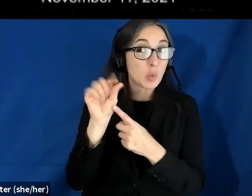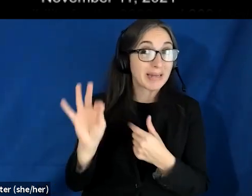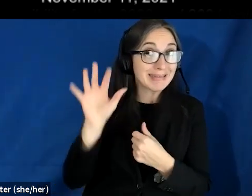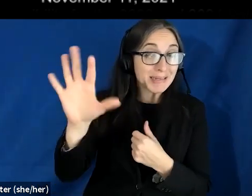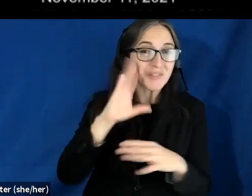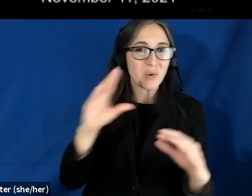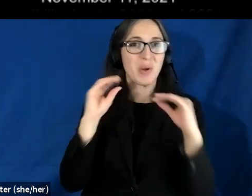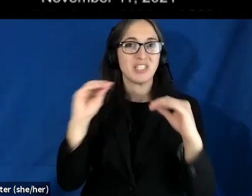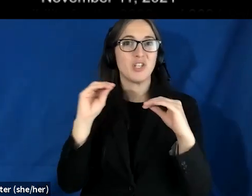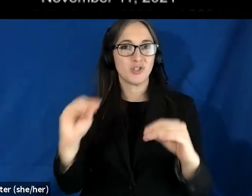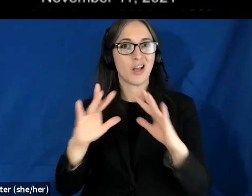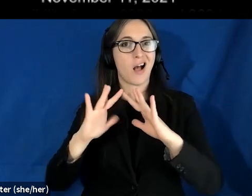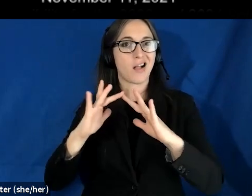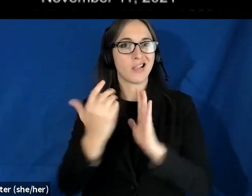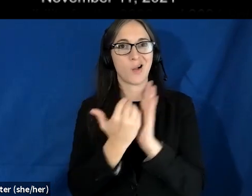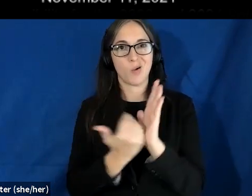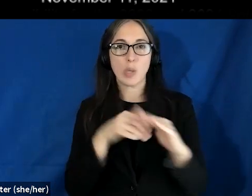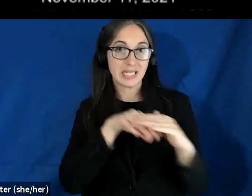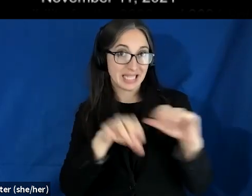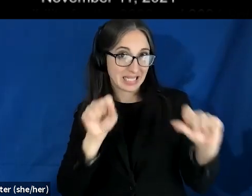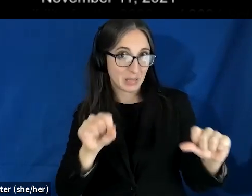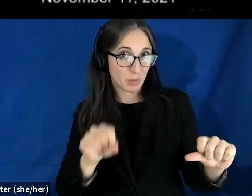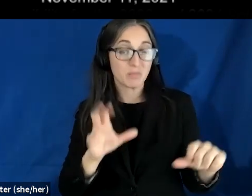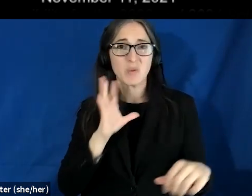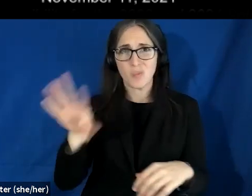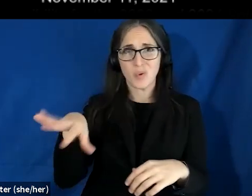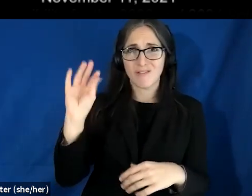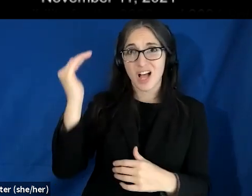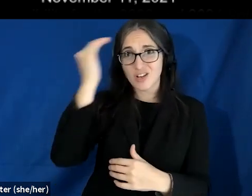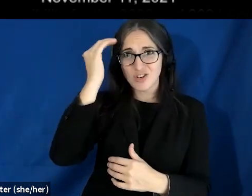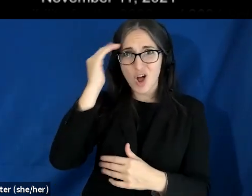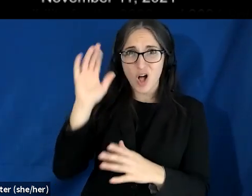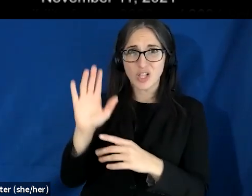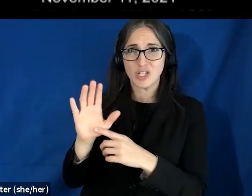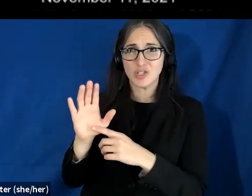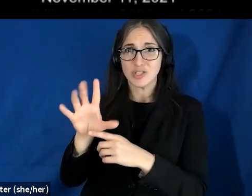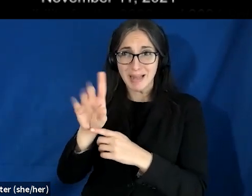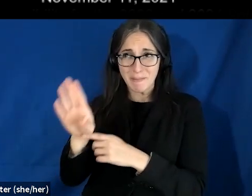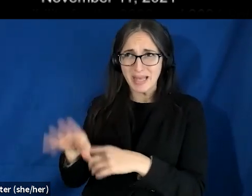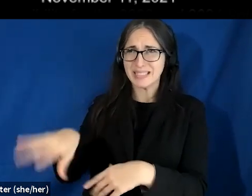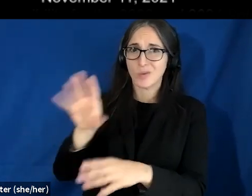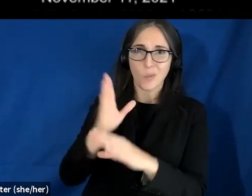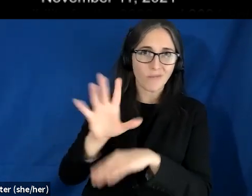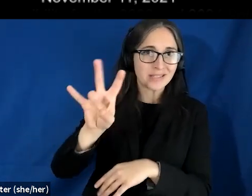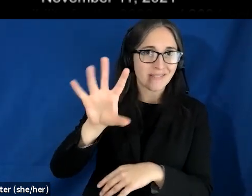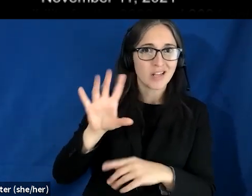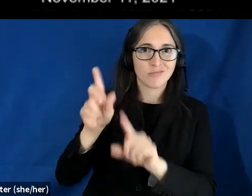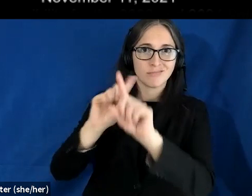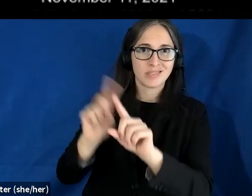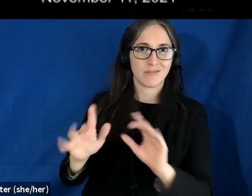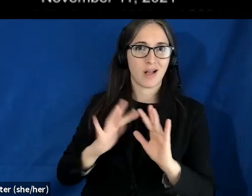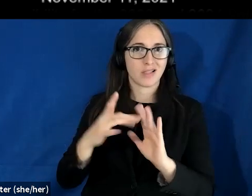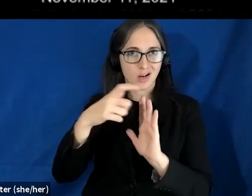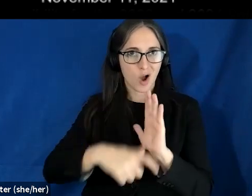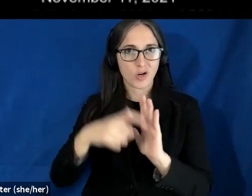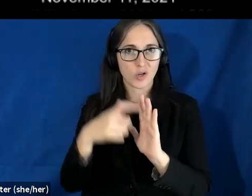course. You'll find a knowledge base of over 700 articles of Q&As and promising practices and case studies.